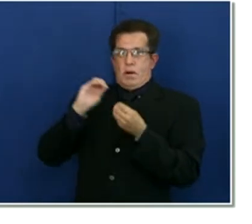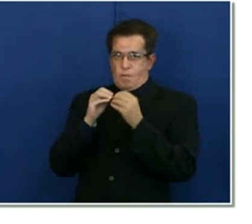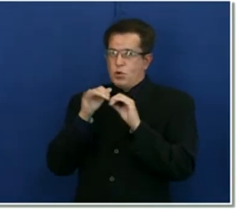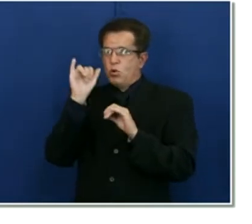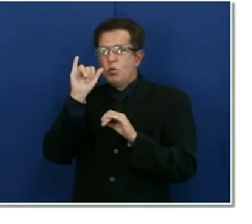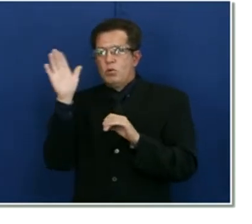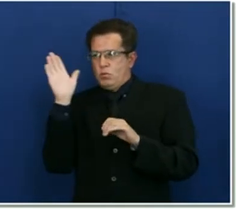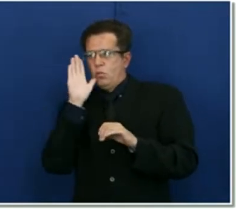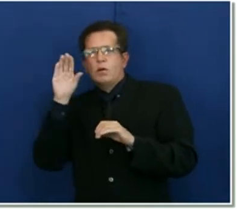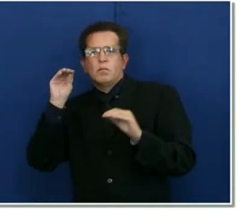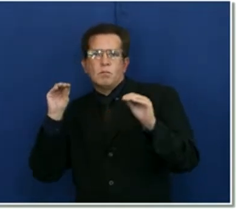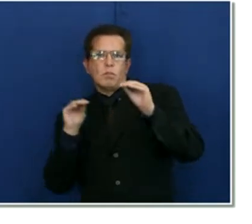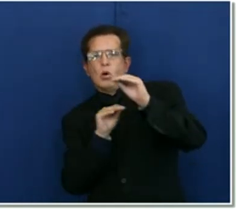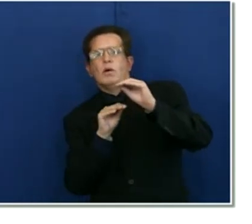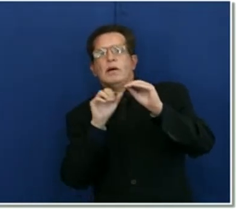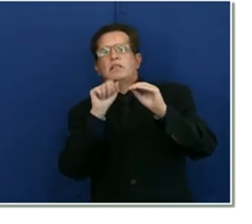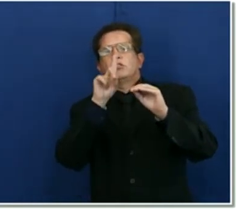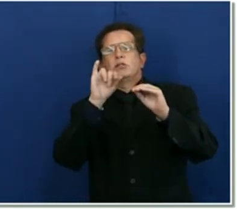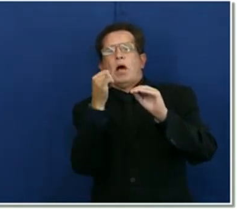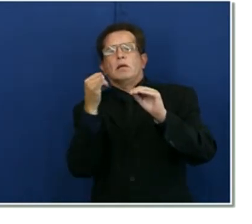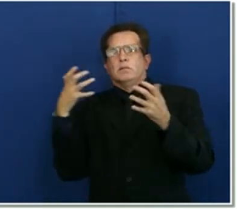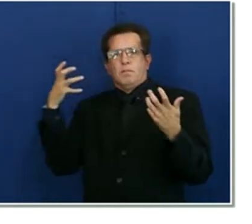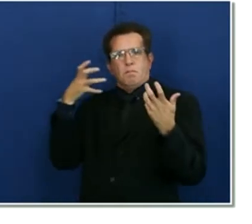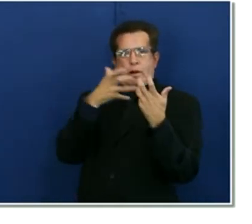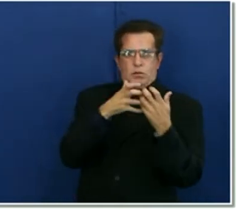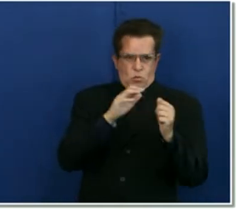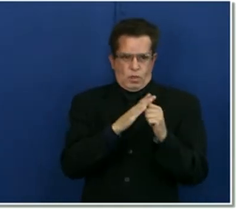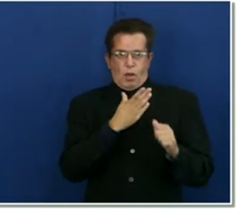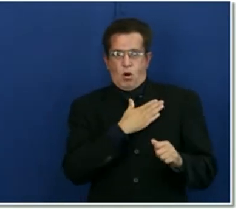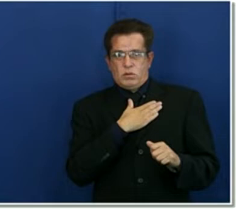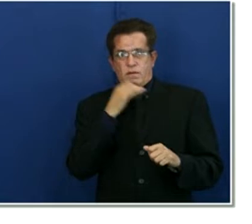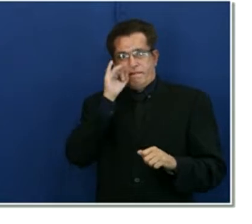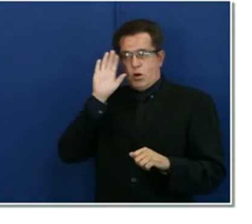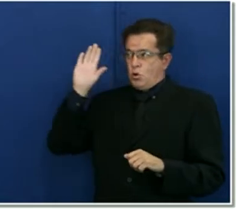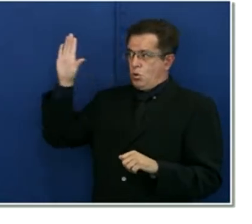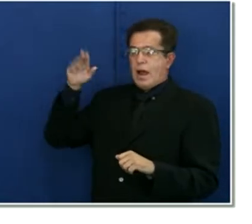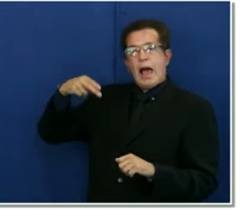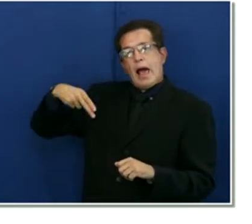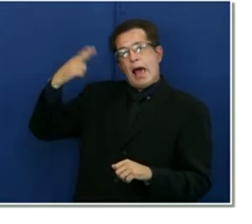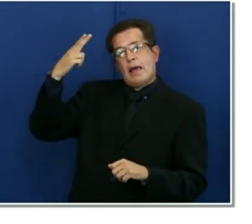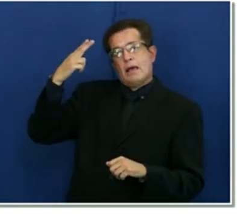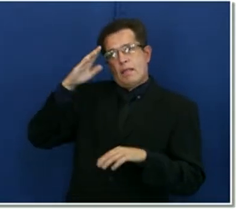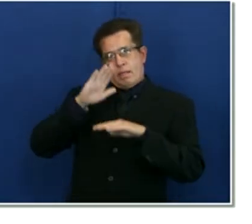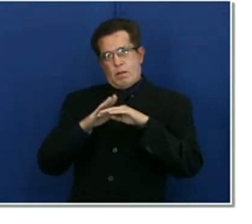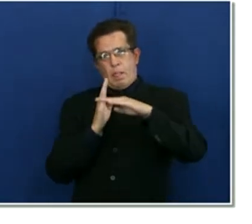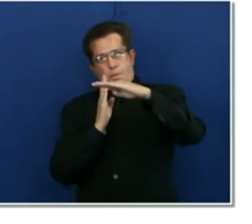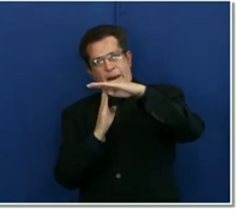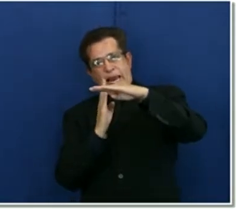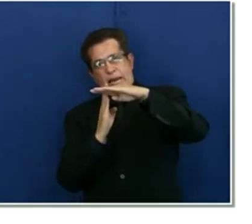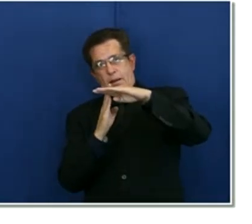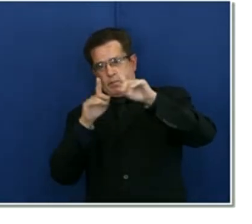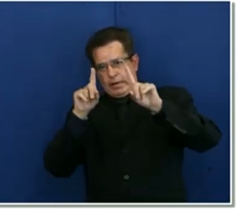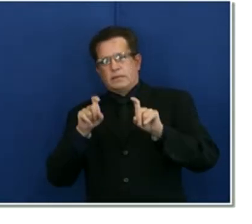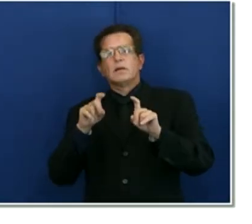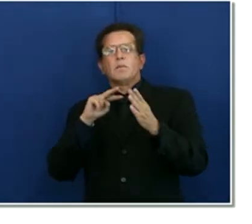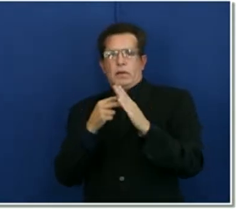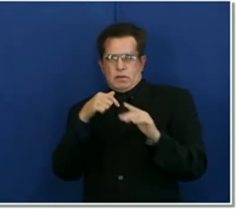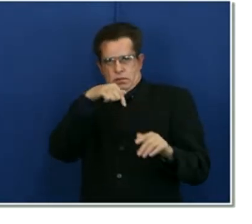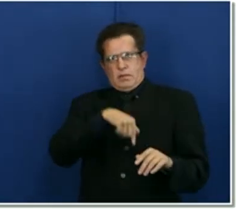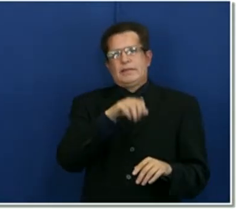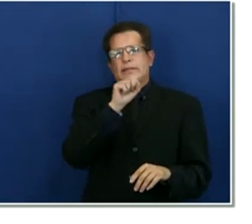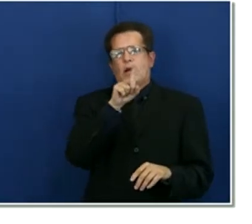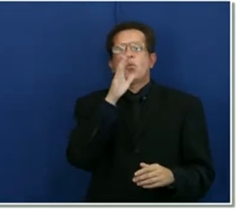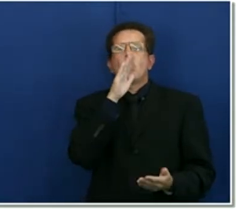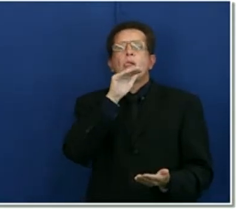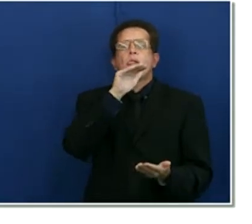the adjusted case rate. If the county testing rate is above the overall state median testing rate, this lowers the